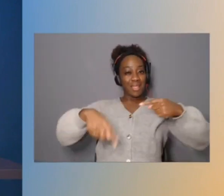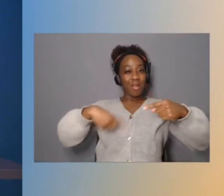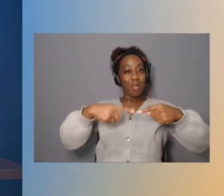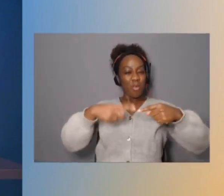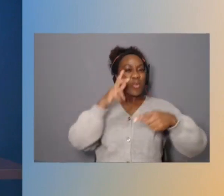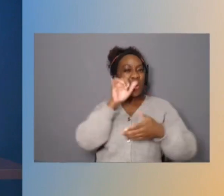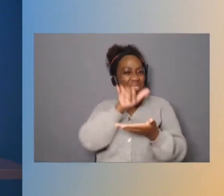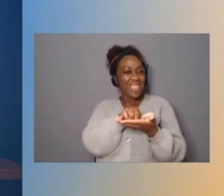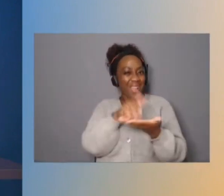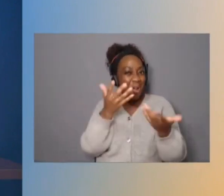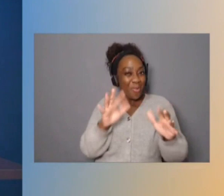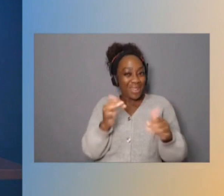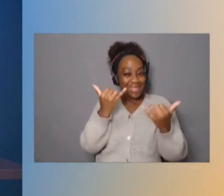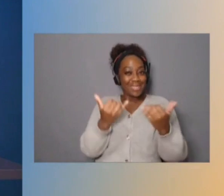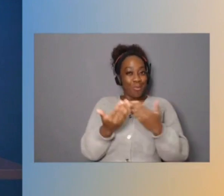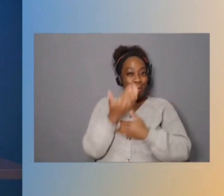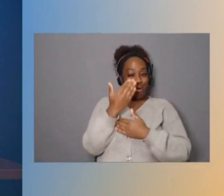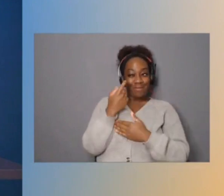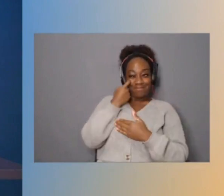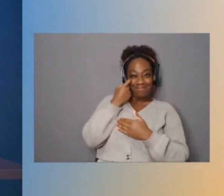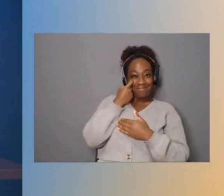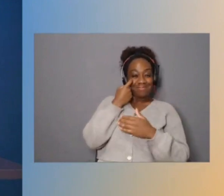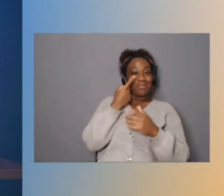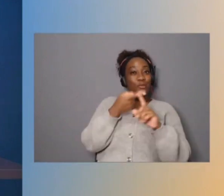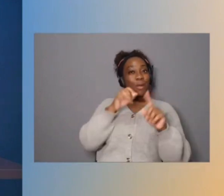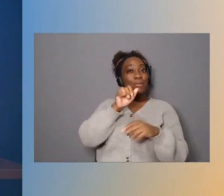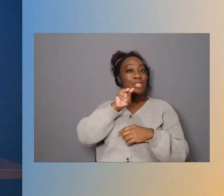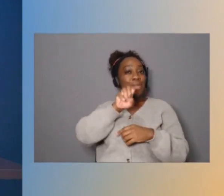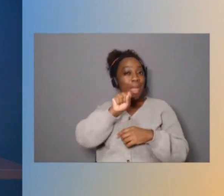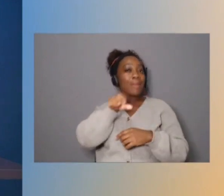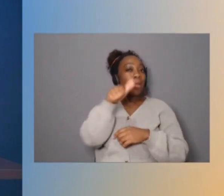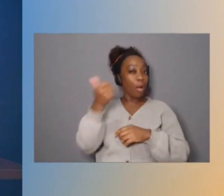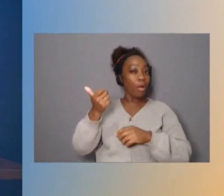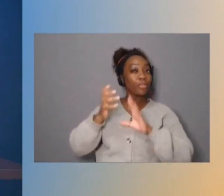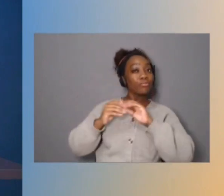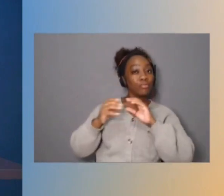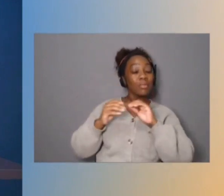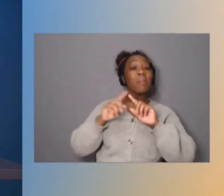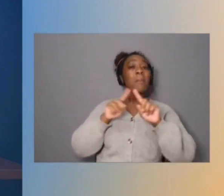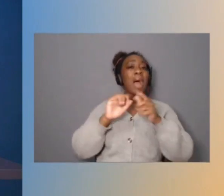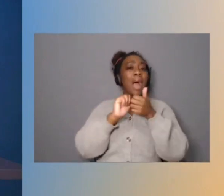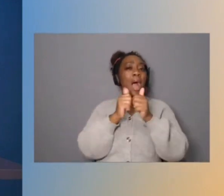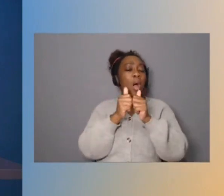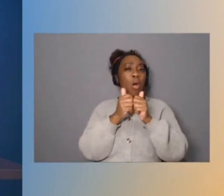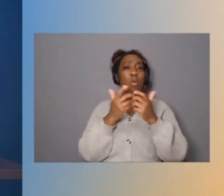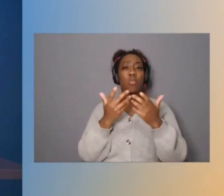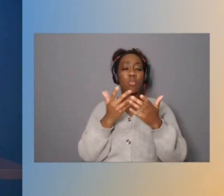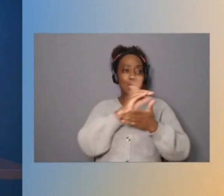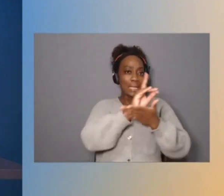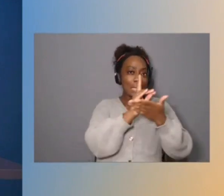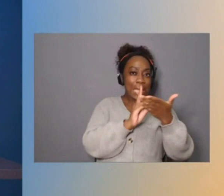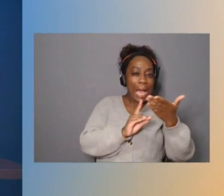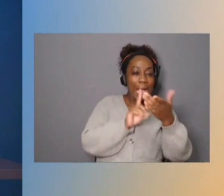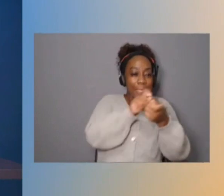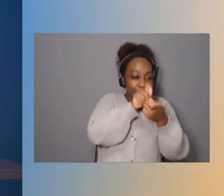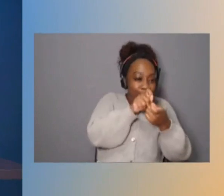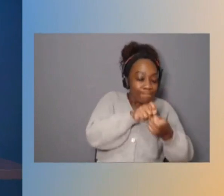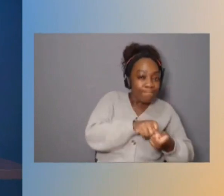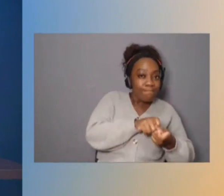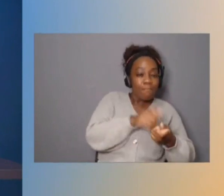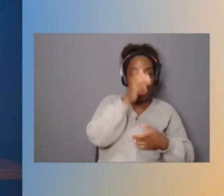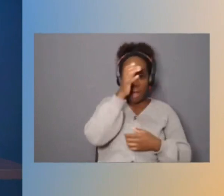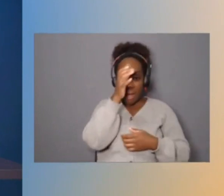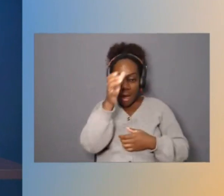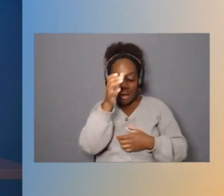James Hamilton and others, about how you go from a design specification, from concept to an actual working device.